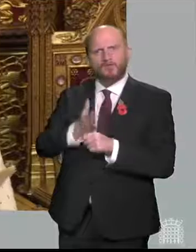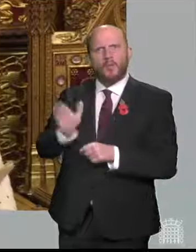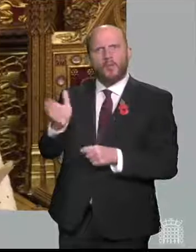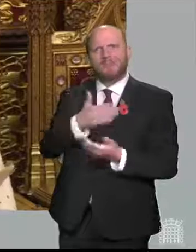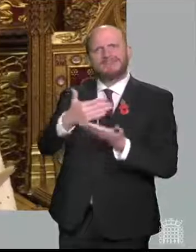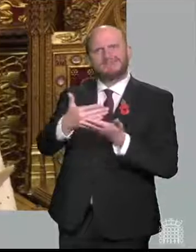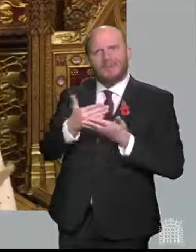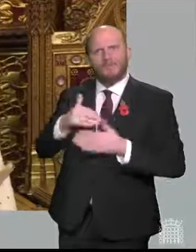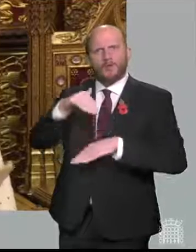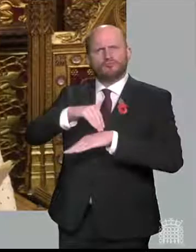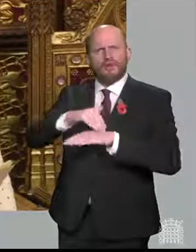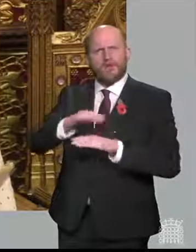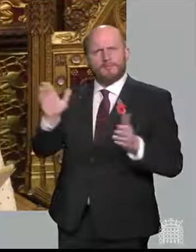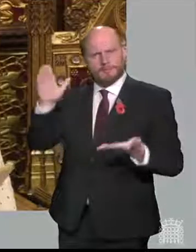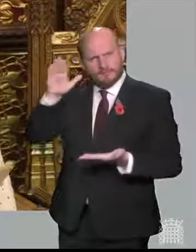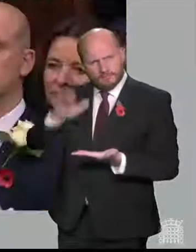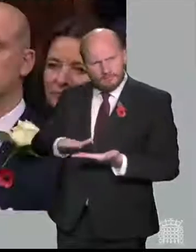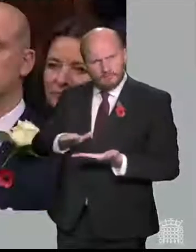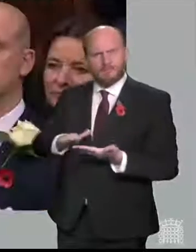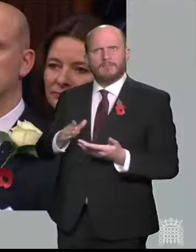and illegal migration.